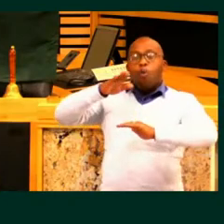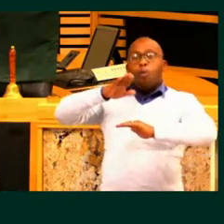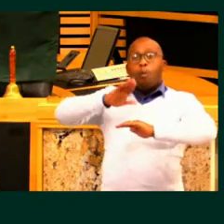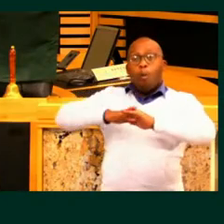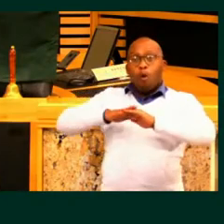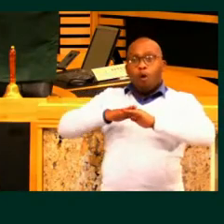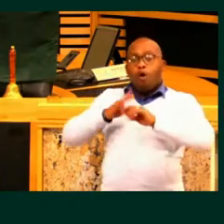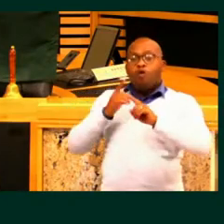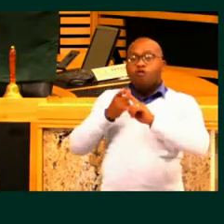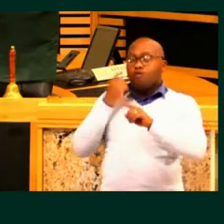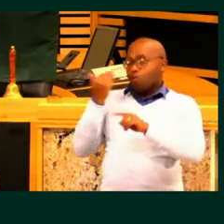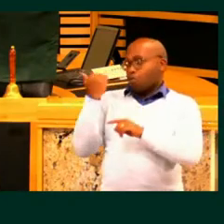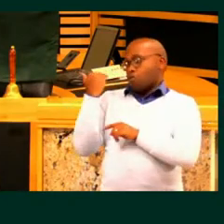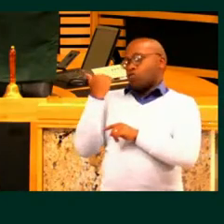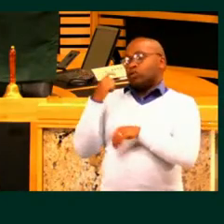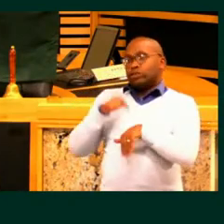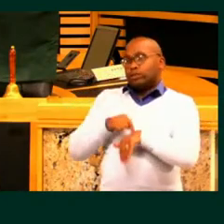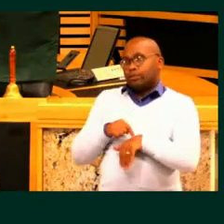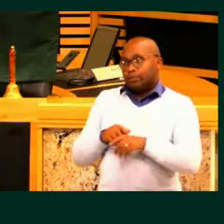in the and